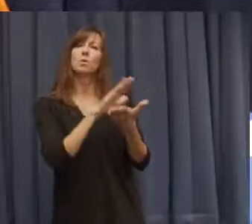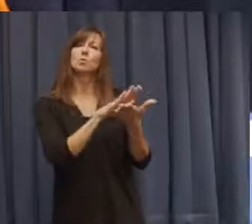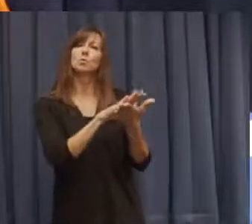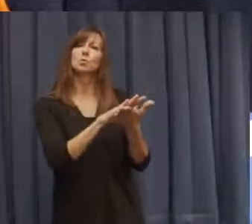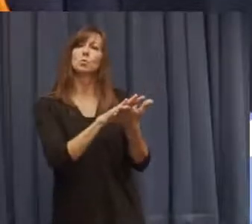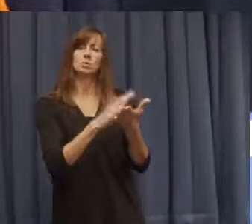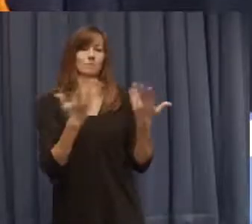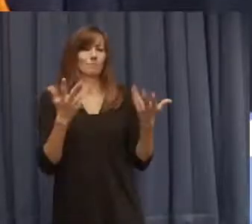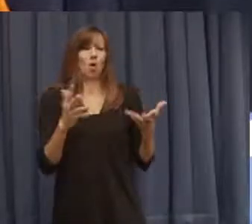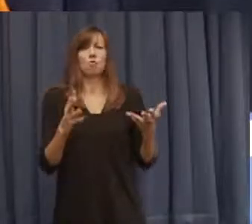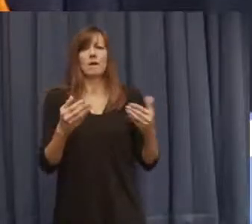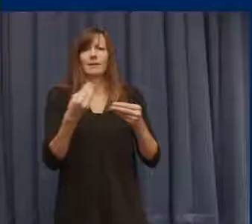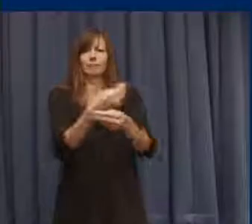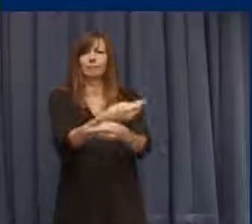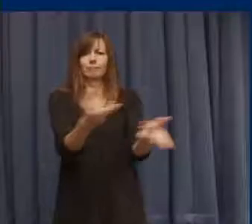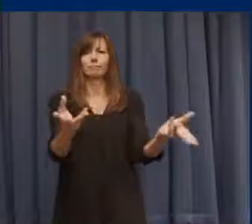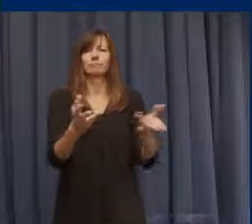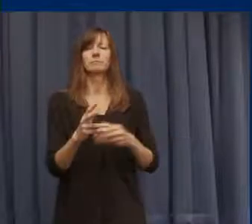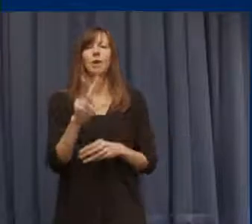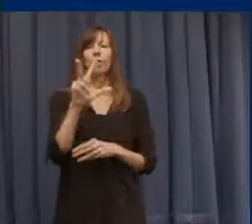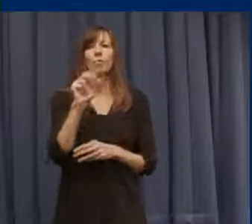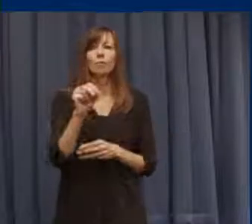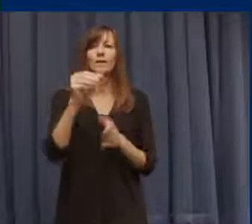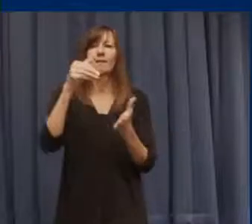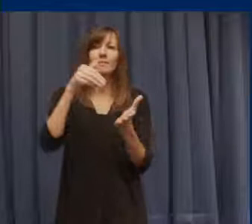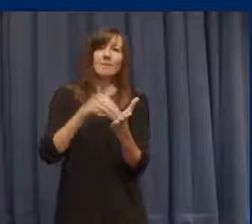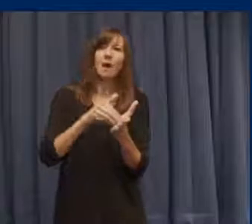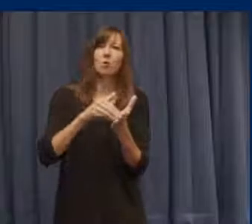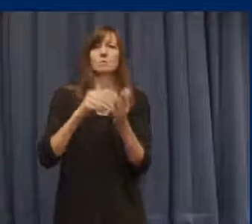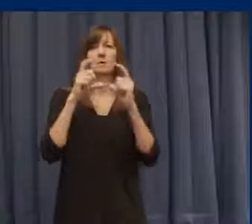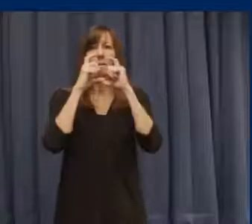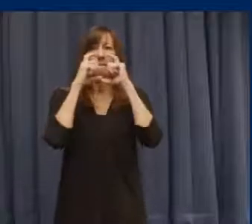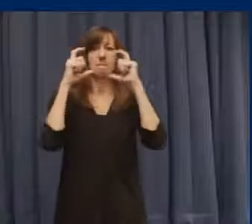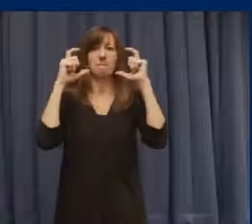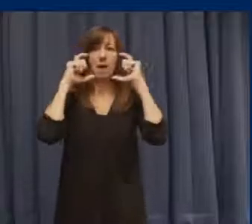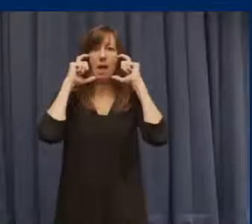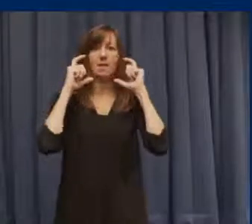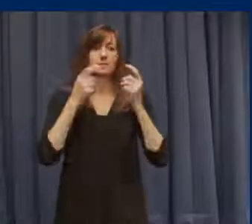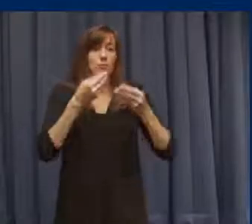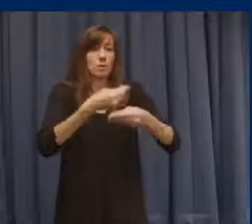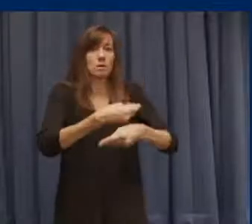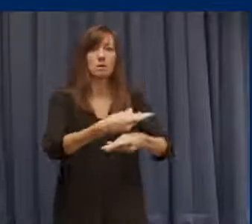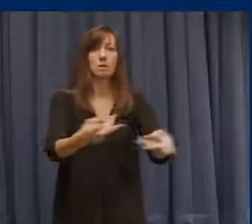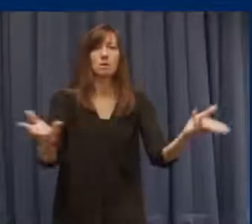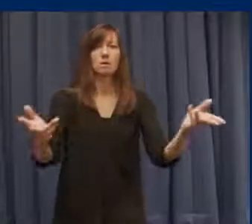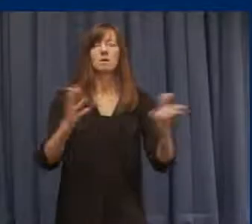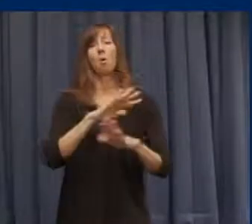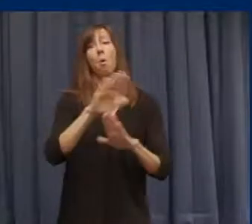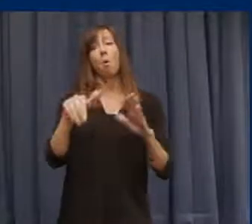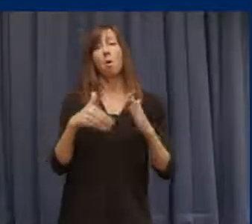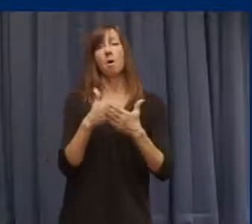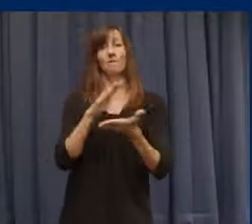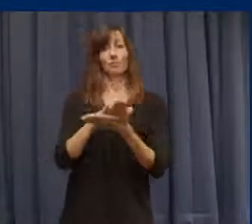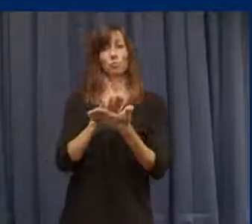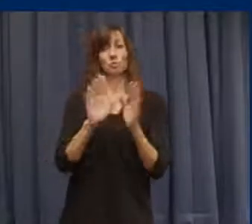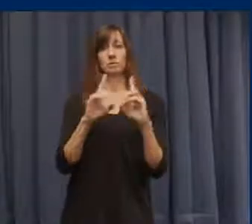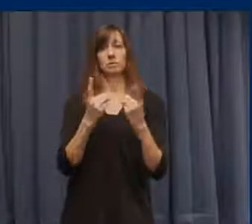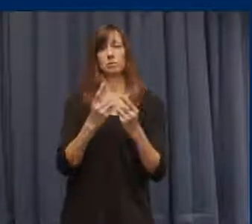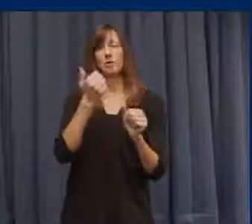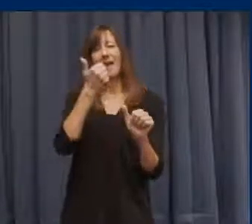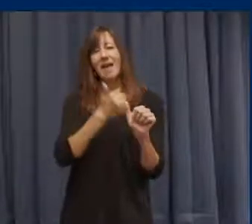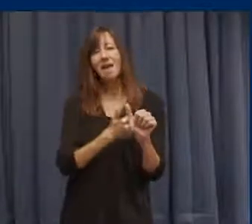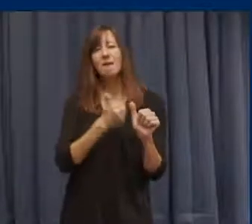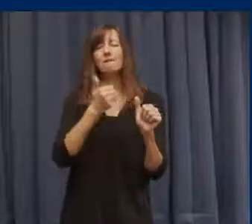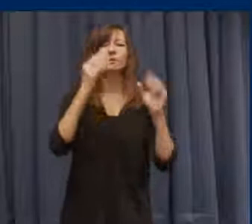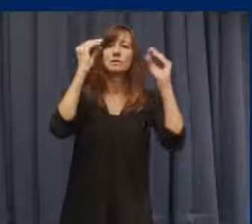distributed 30,000 masks to all the districts, so that every student, teacher, and faculty member will have